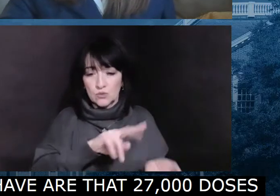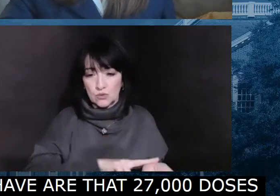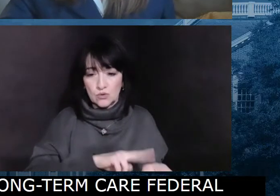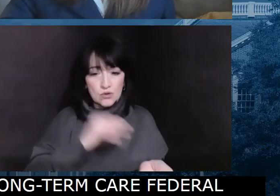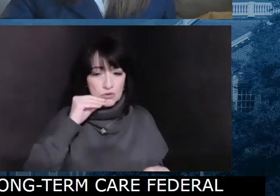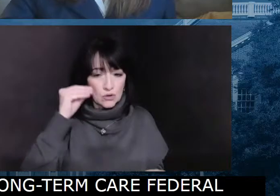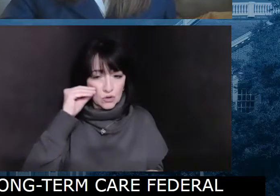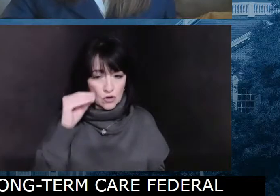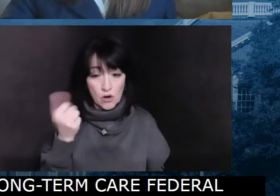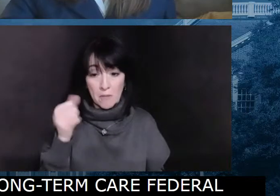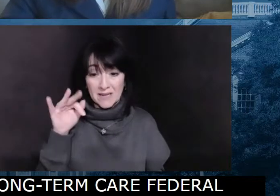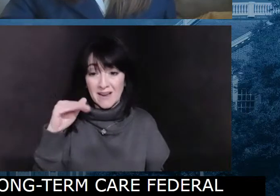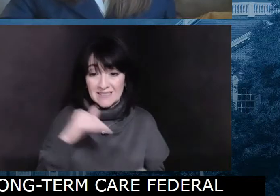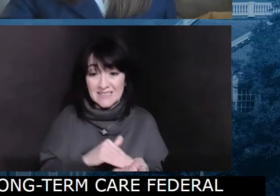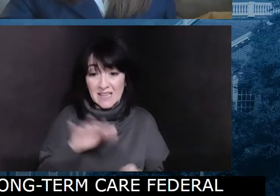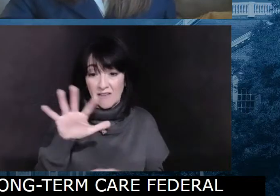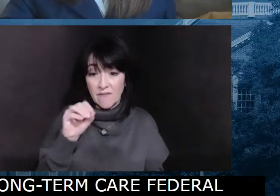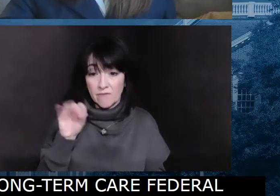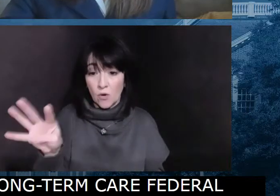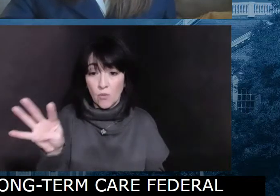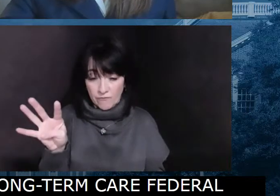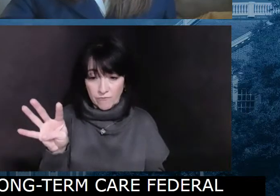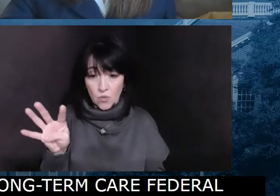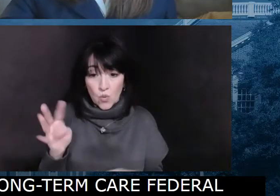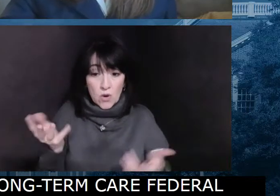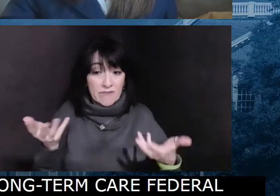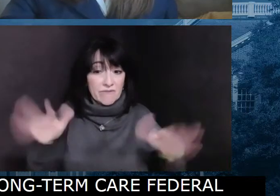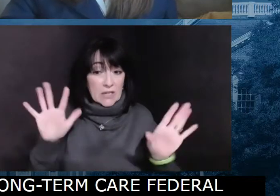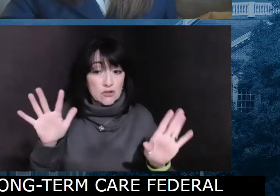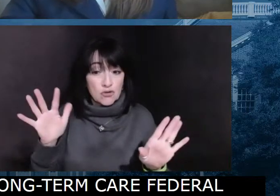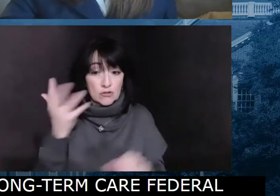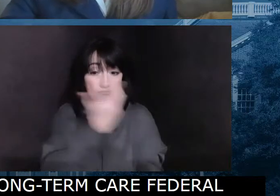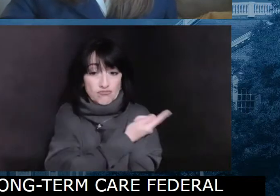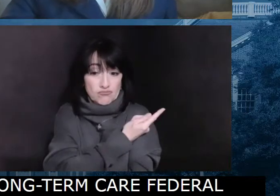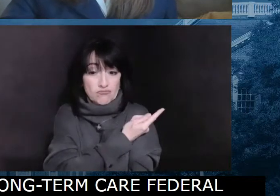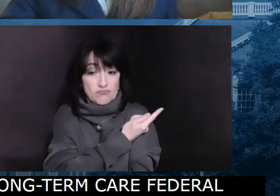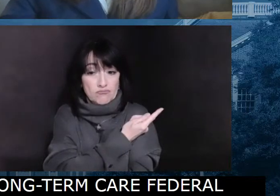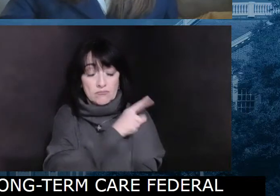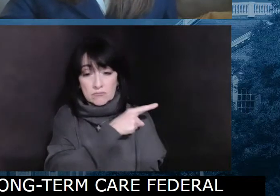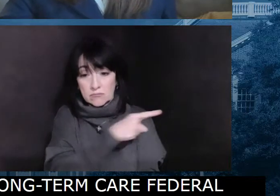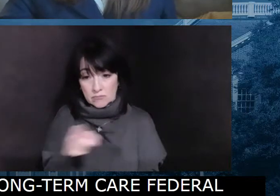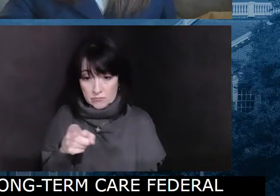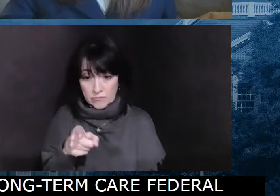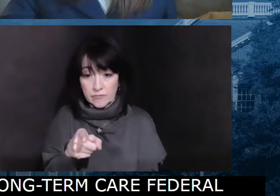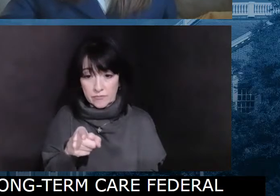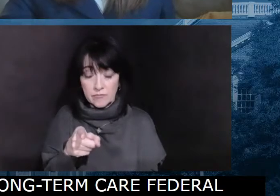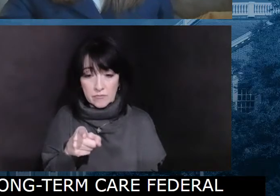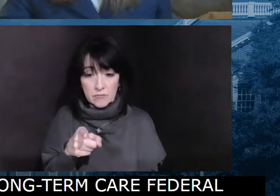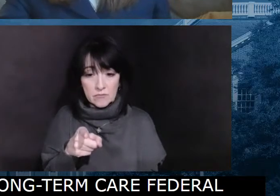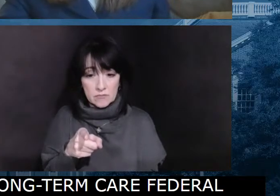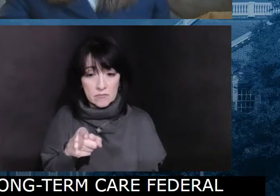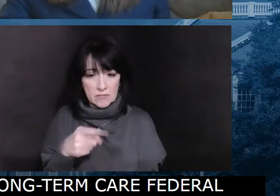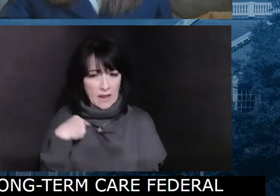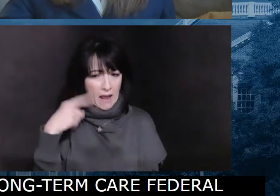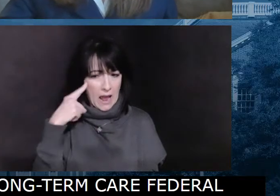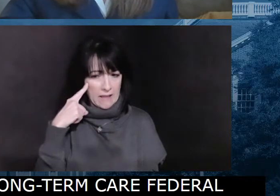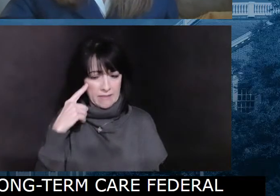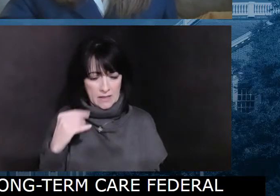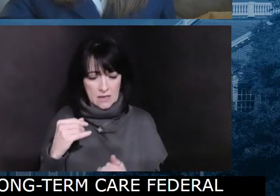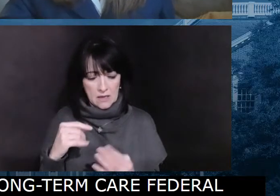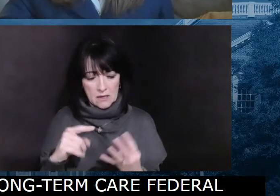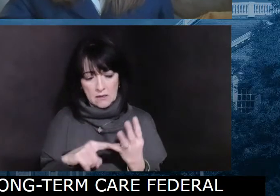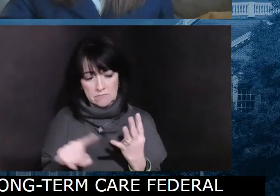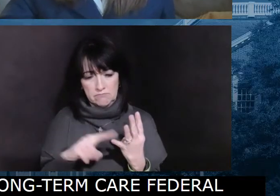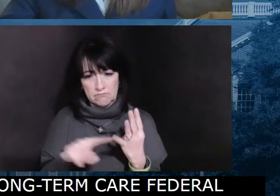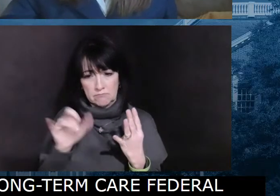19,504 have been reported as administered in this program. By the end of January, all